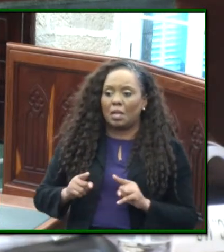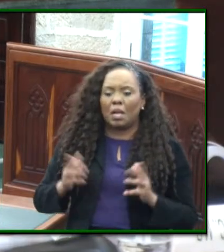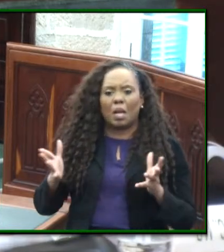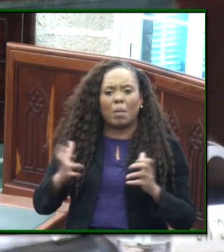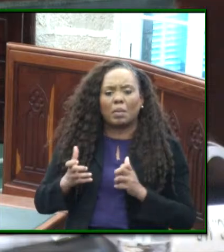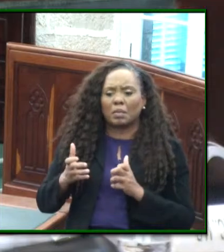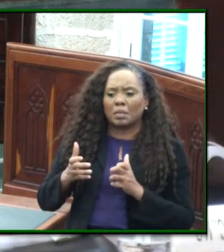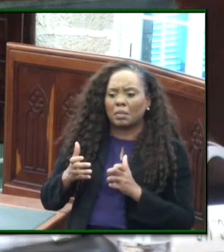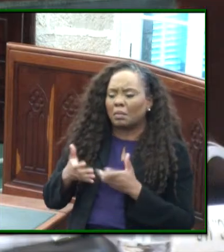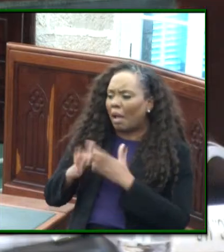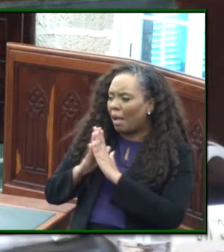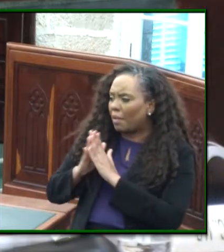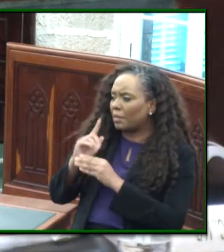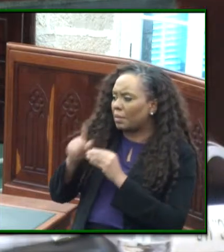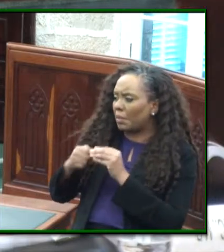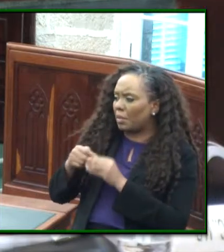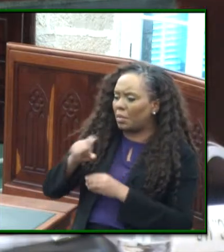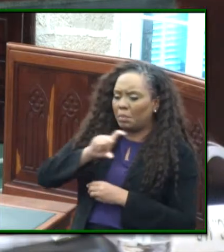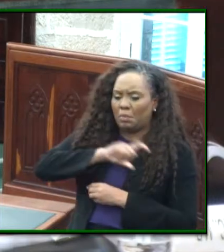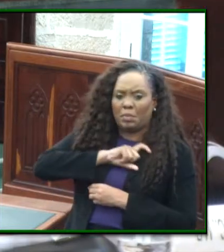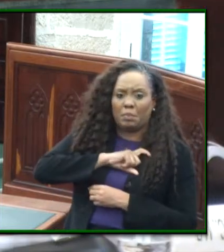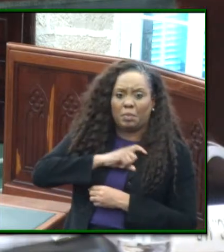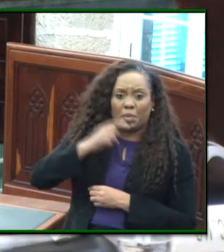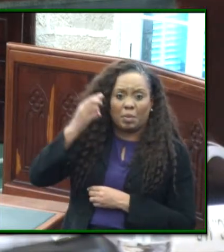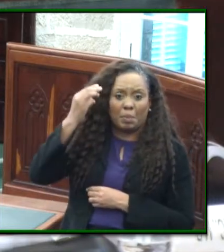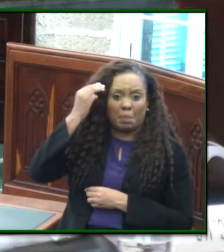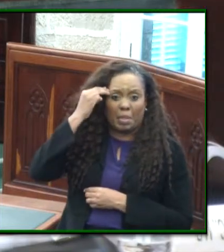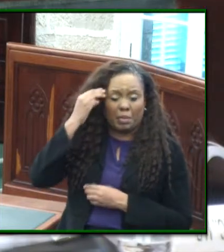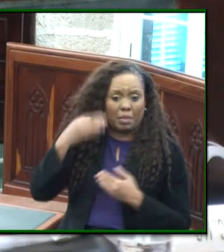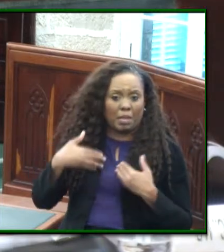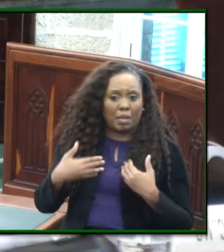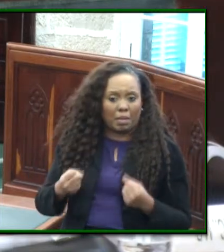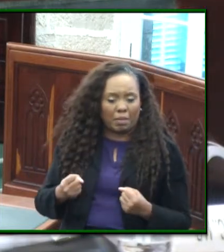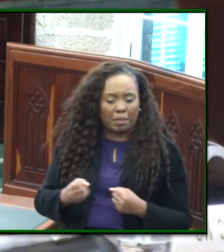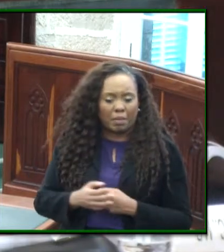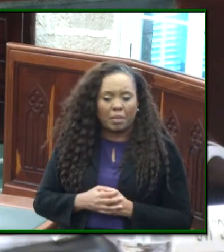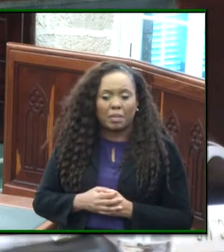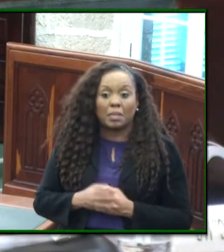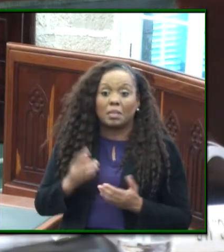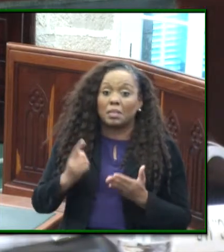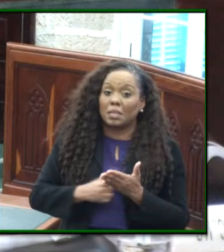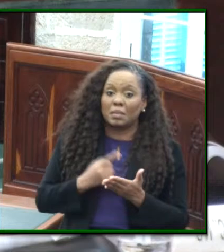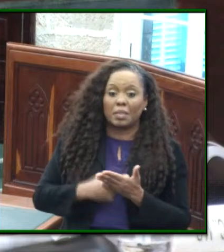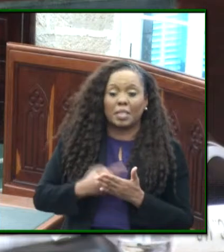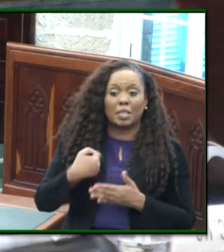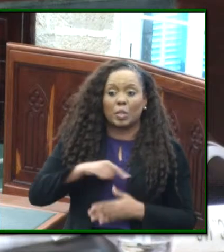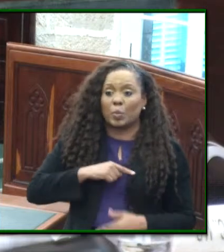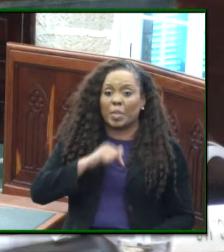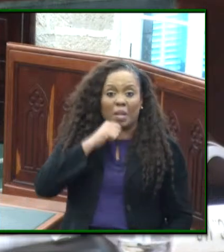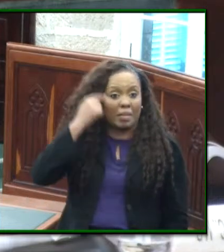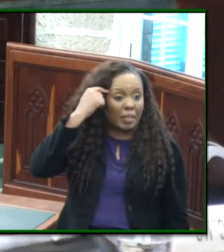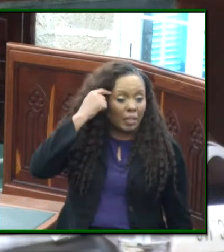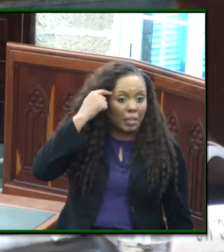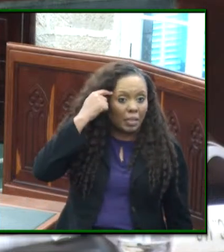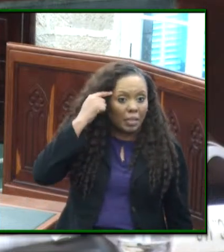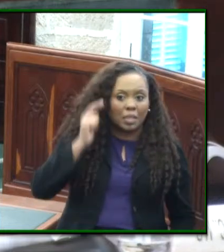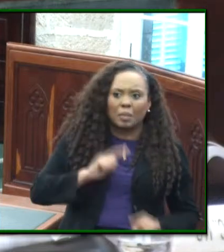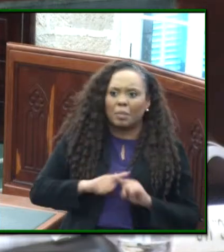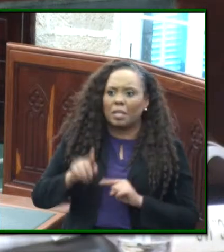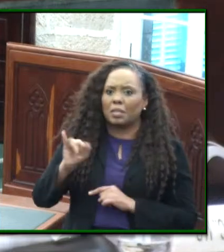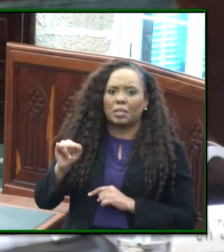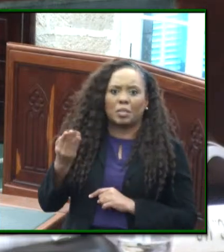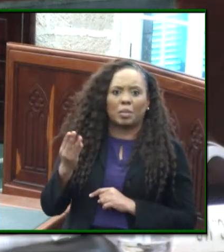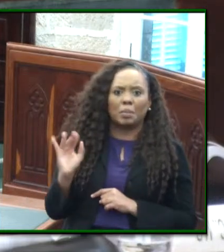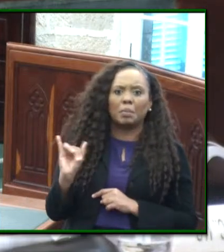as well, and whether, you know, sometimes we don't think about these things, but the truth is that these types of jobs certainly